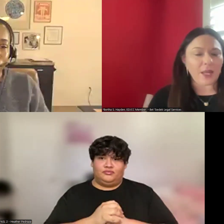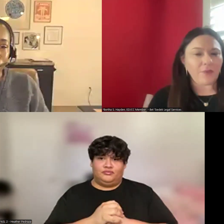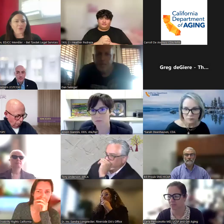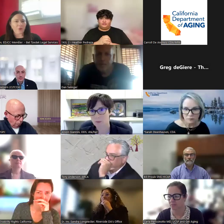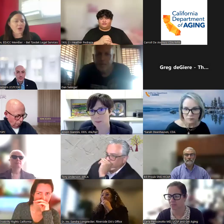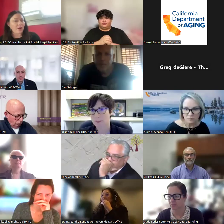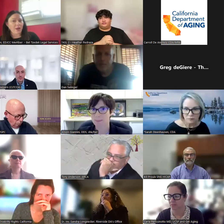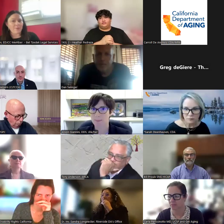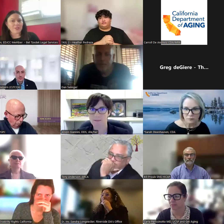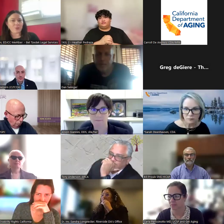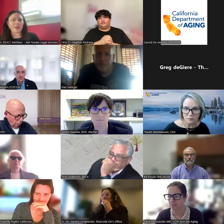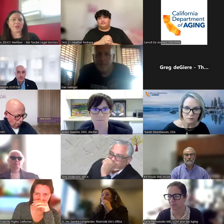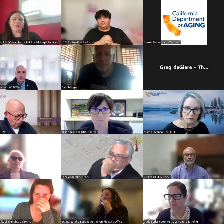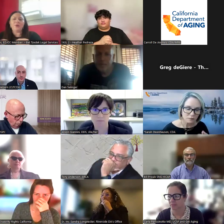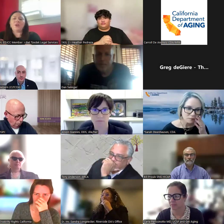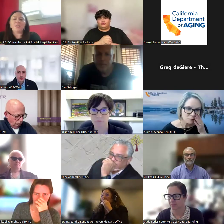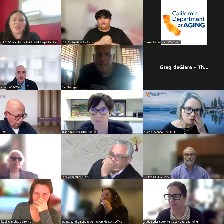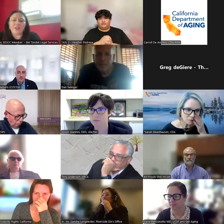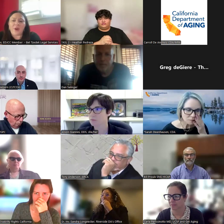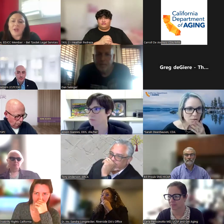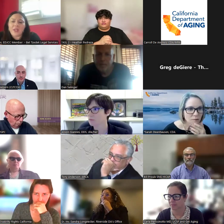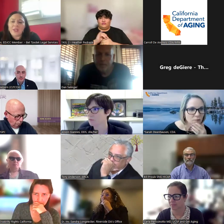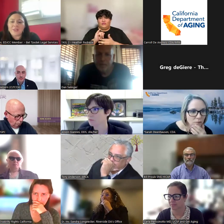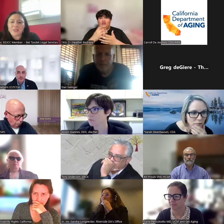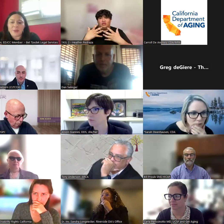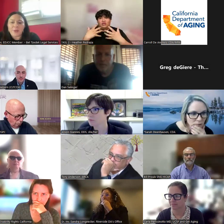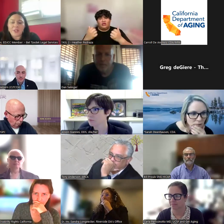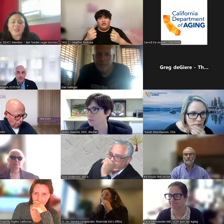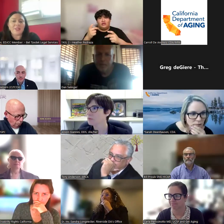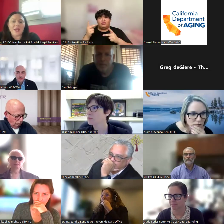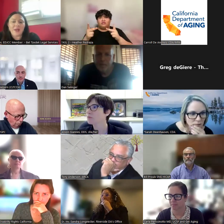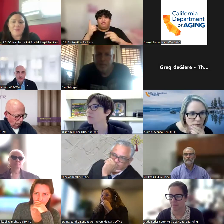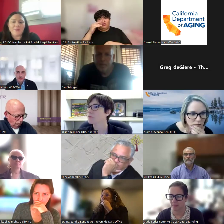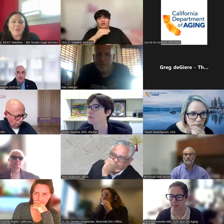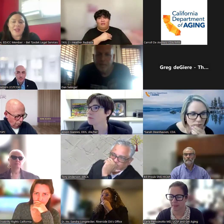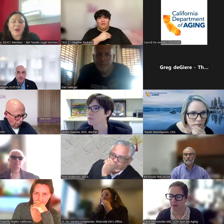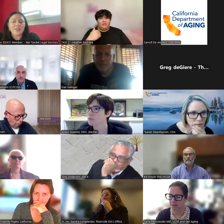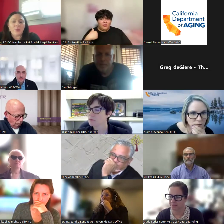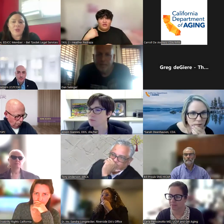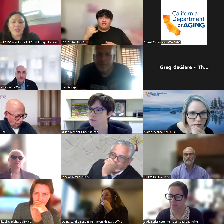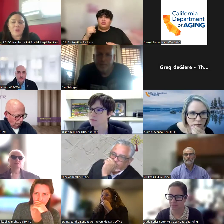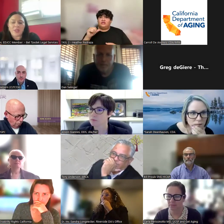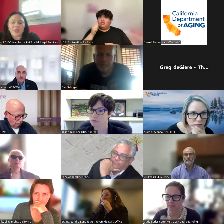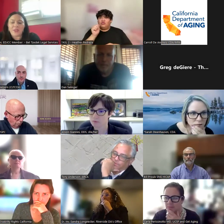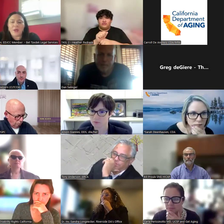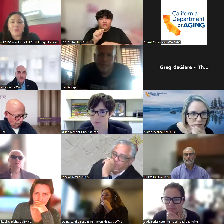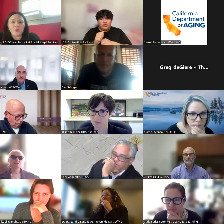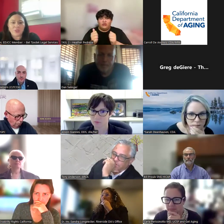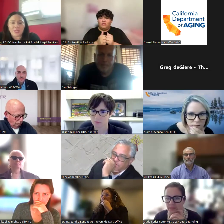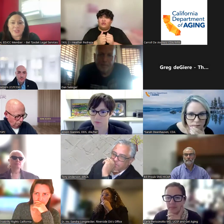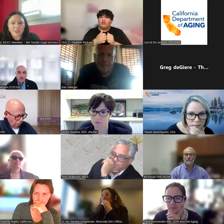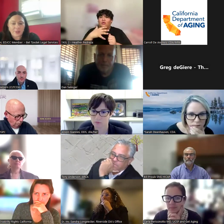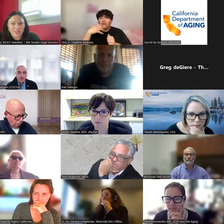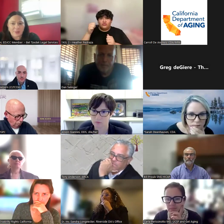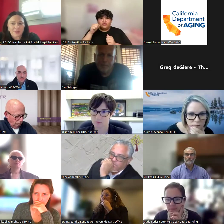And then I just want to, encourage any of our council members that are also working with